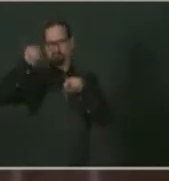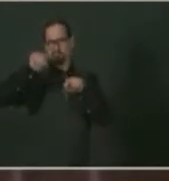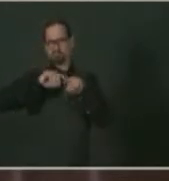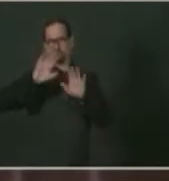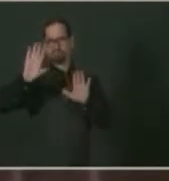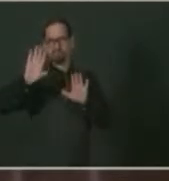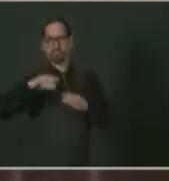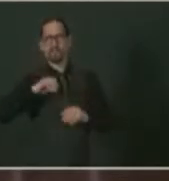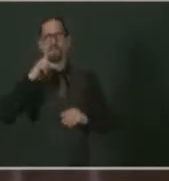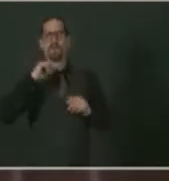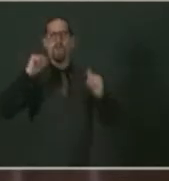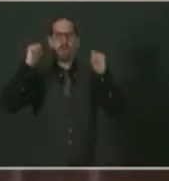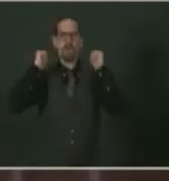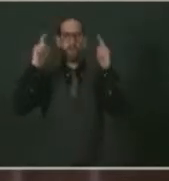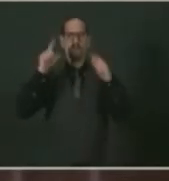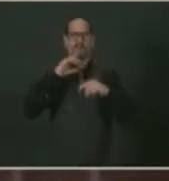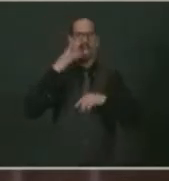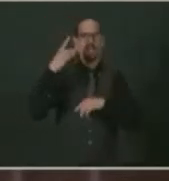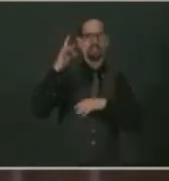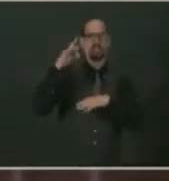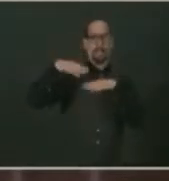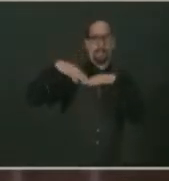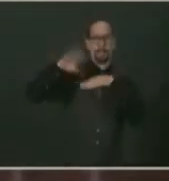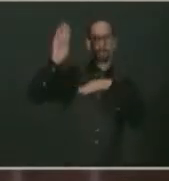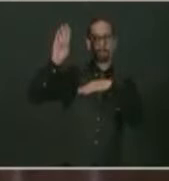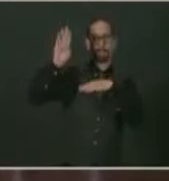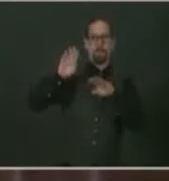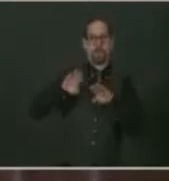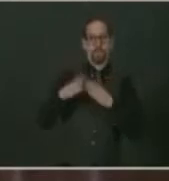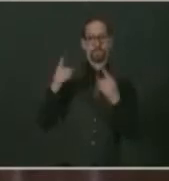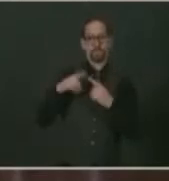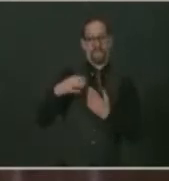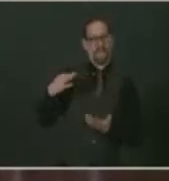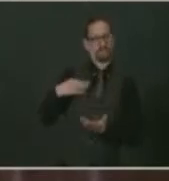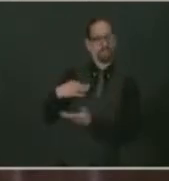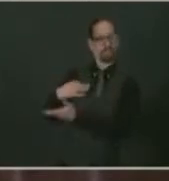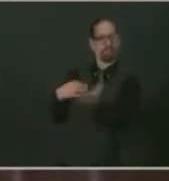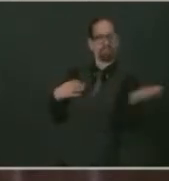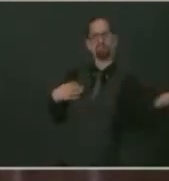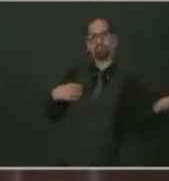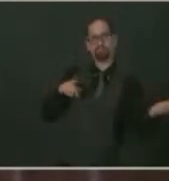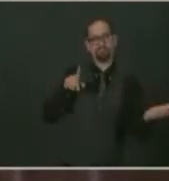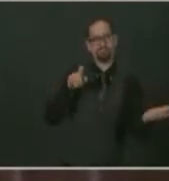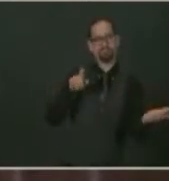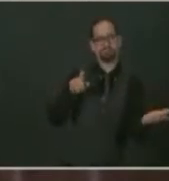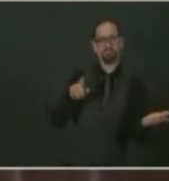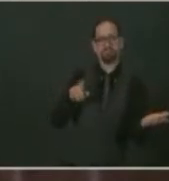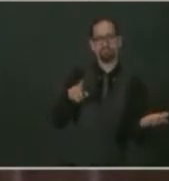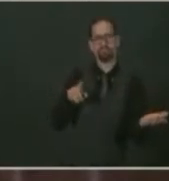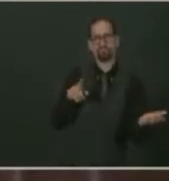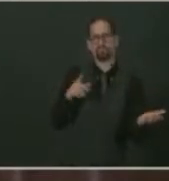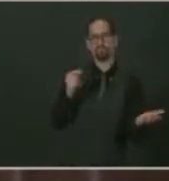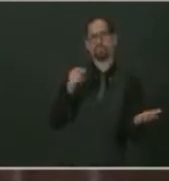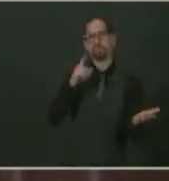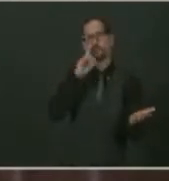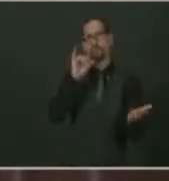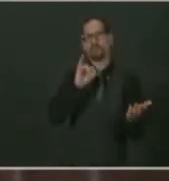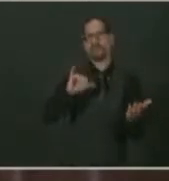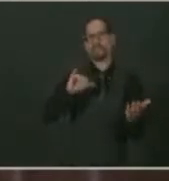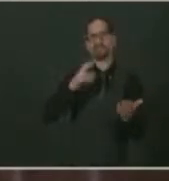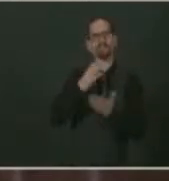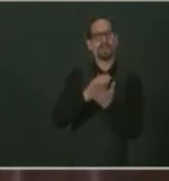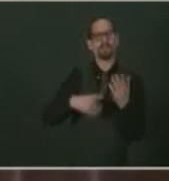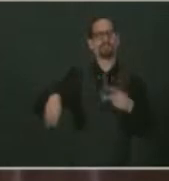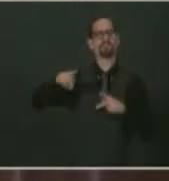18 plus. What are you seeing there in terms of hesitancy or people's willingness or lack of willingness to get the